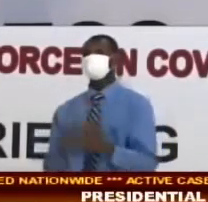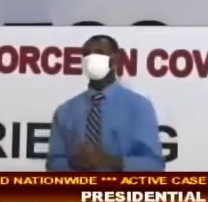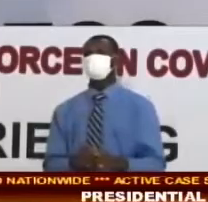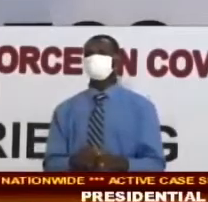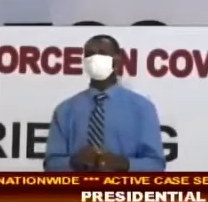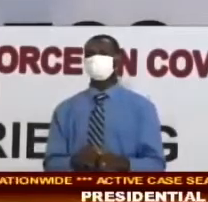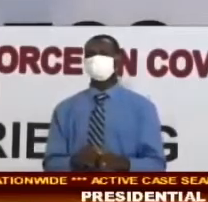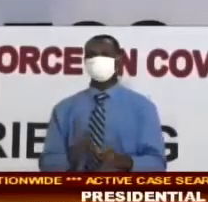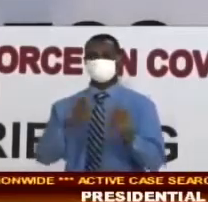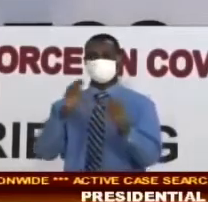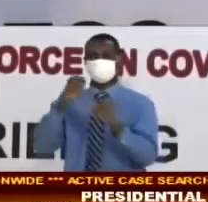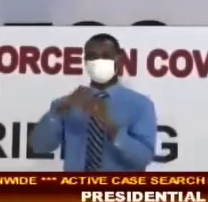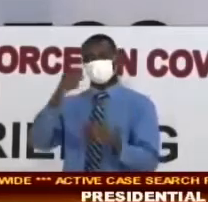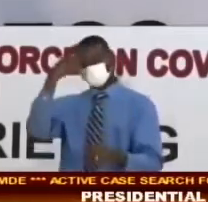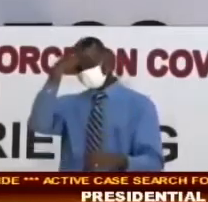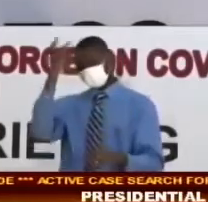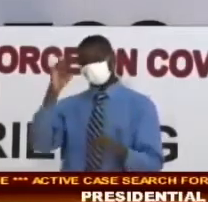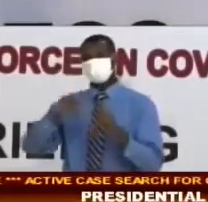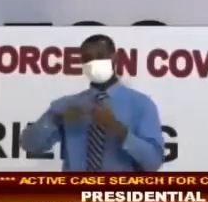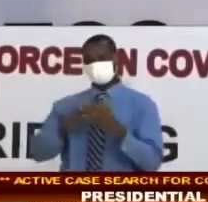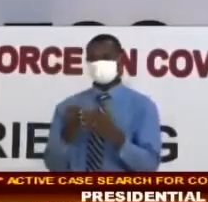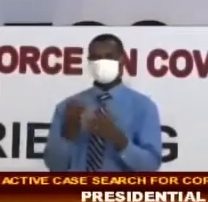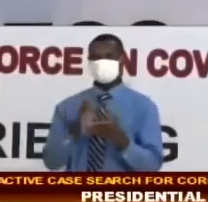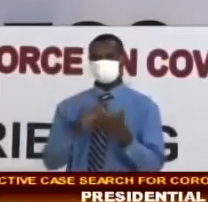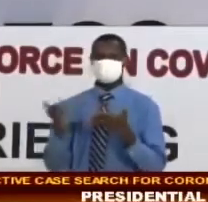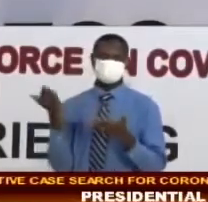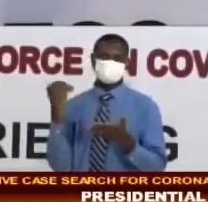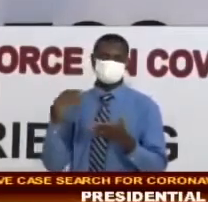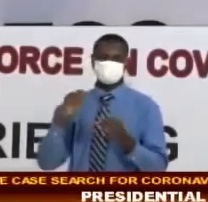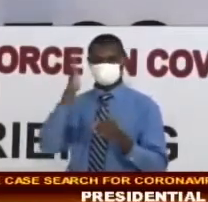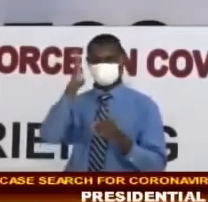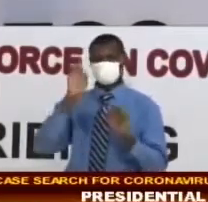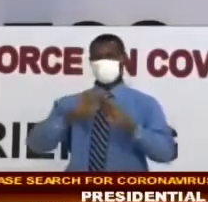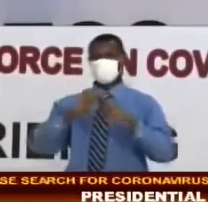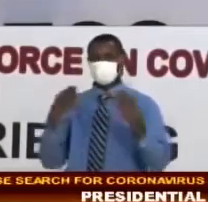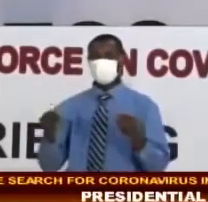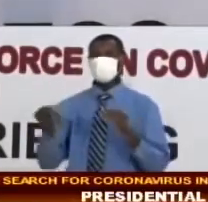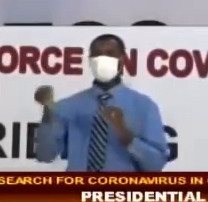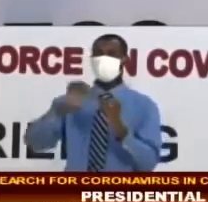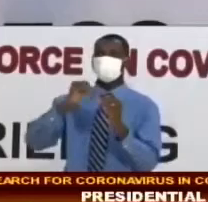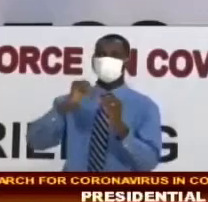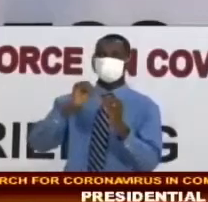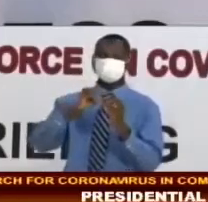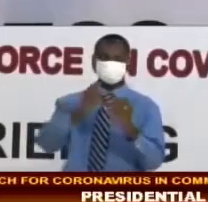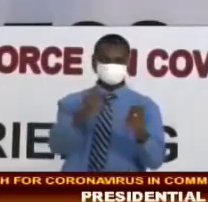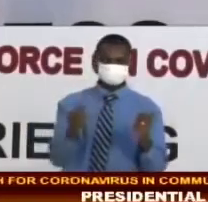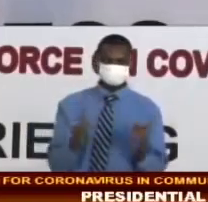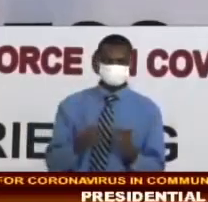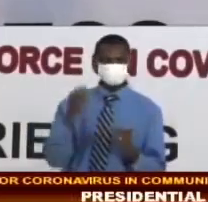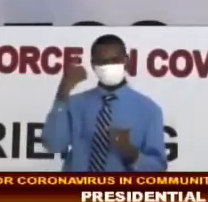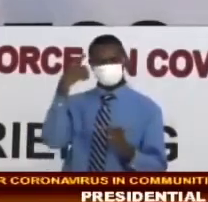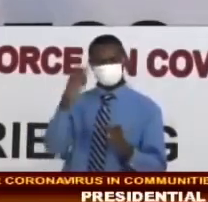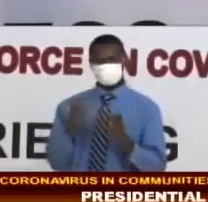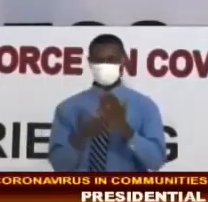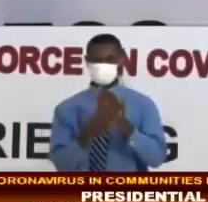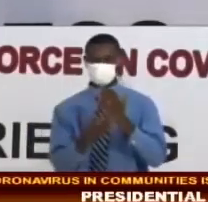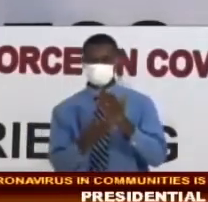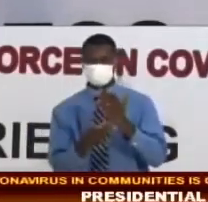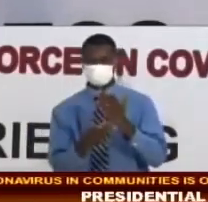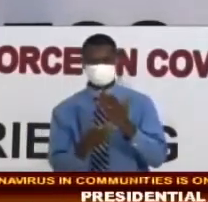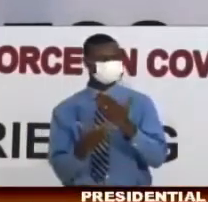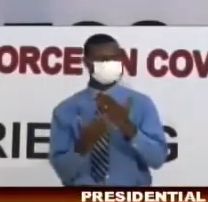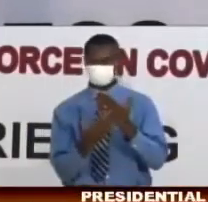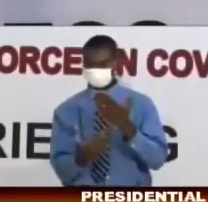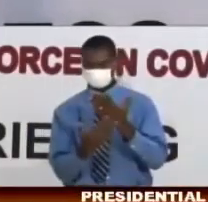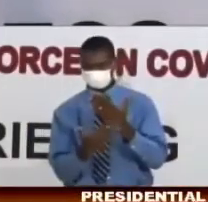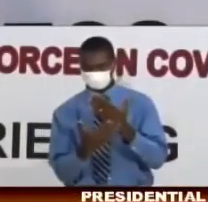week. We are also looking at opening more centers for sampling, for taking samples, so that we can